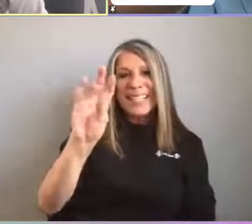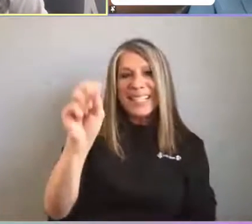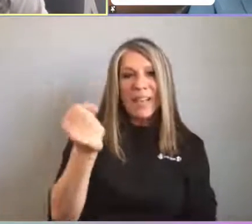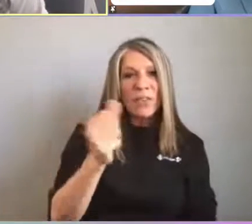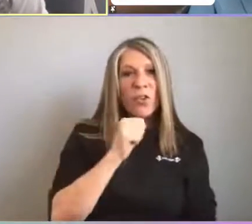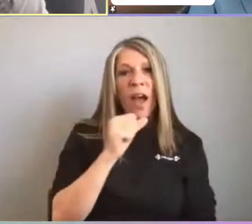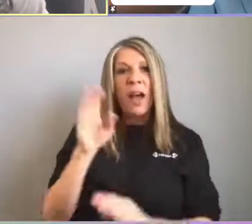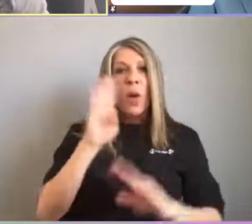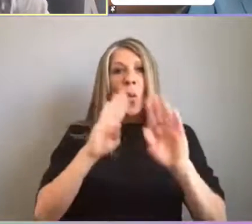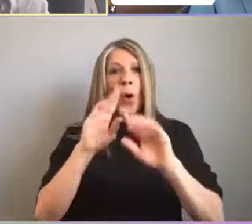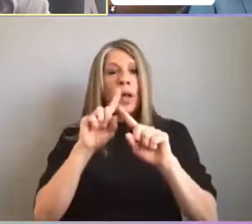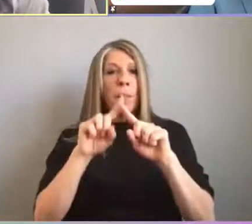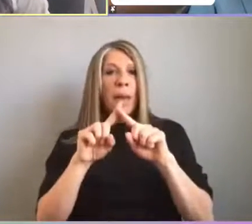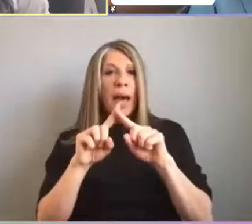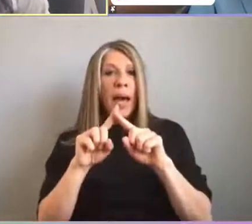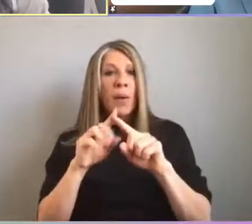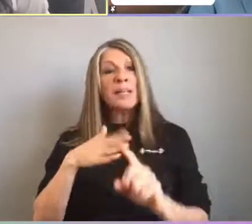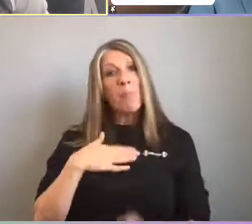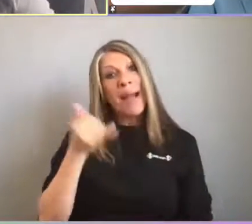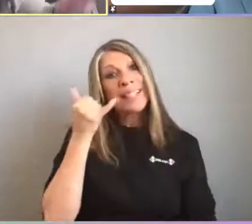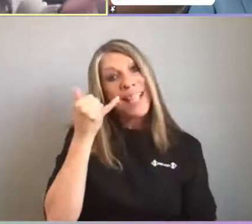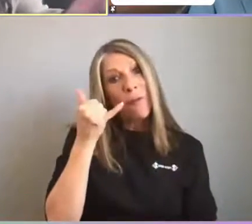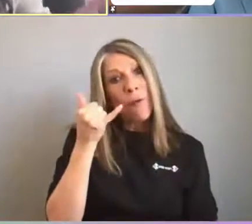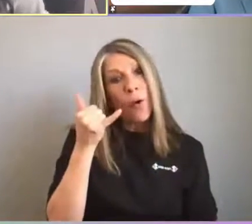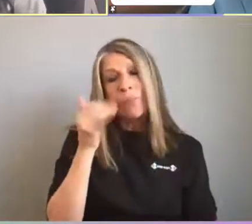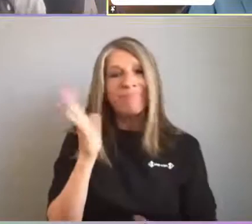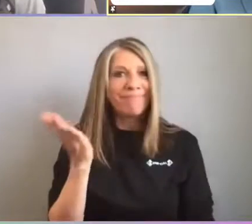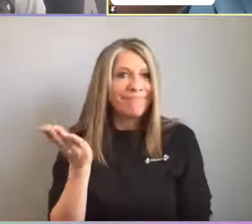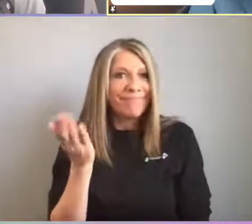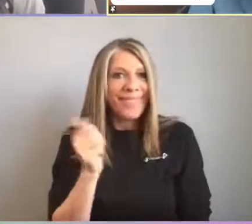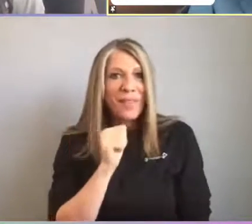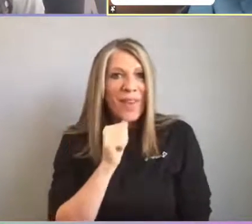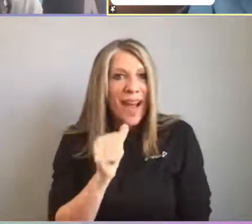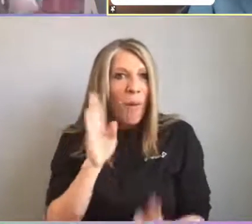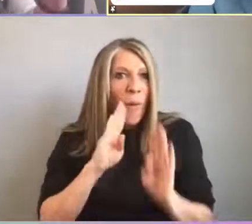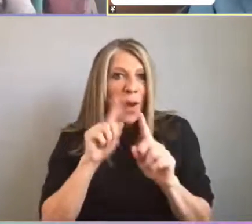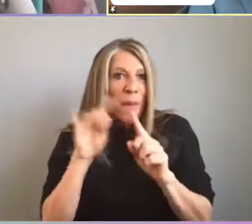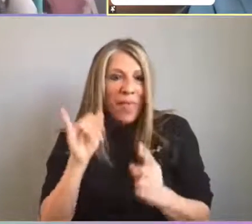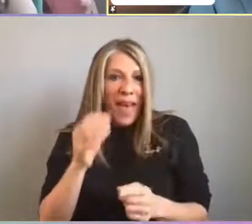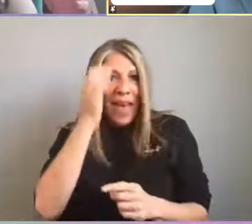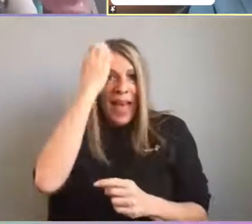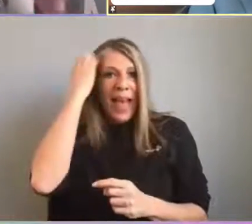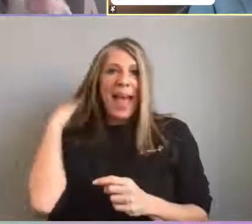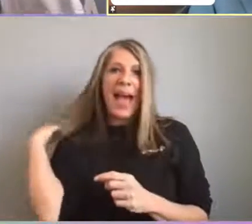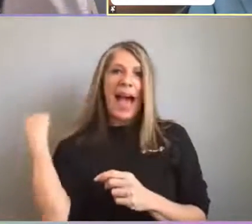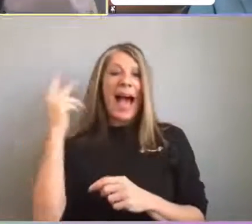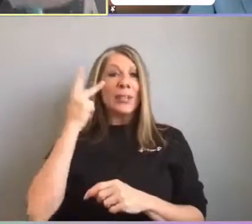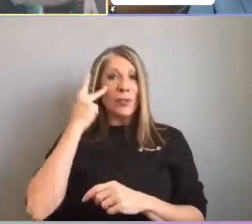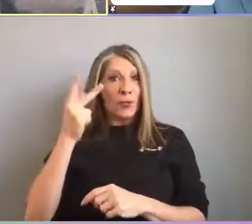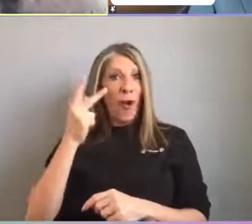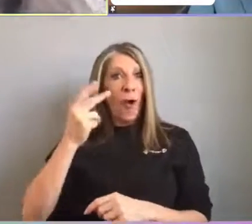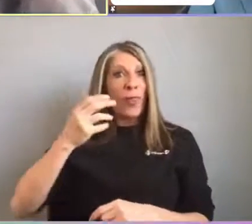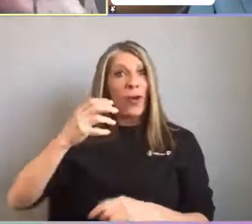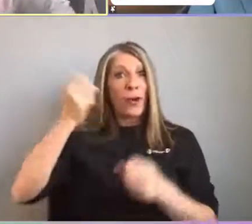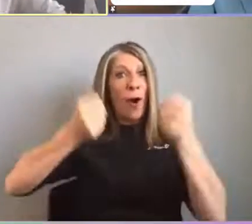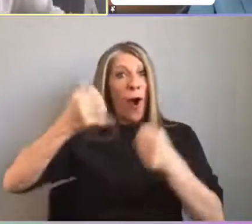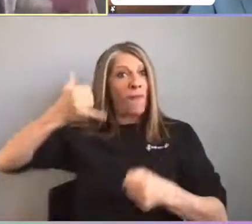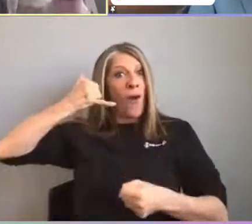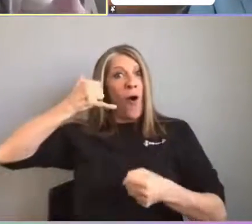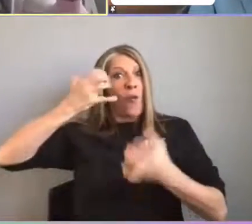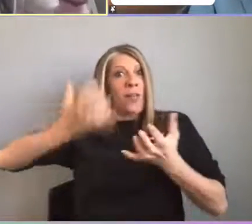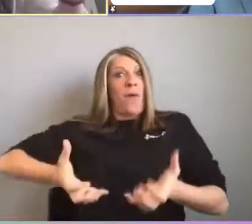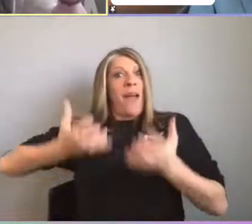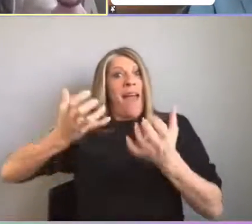if, is my cell phone going to have, no, Yeah. Kidding me? I saw the car phones back then. They weighed more